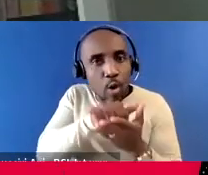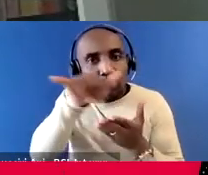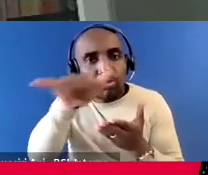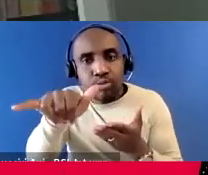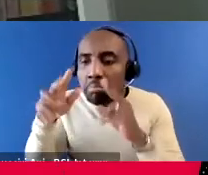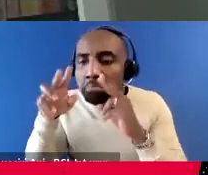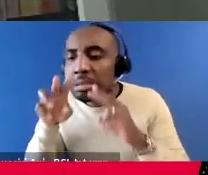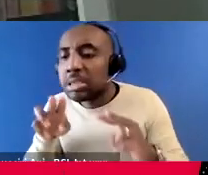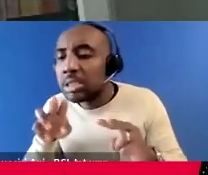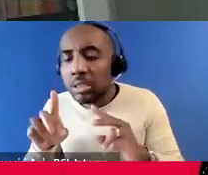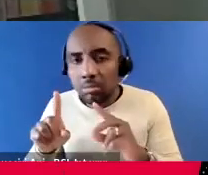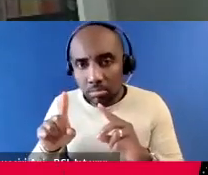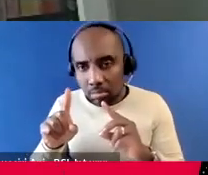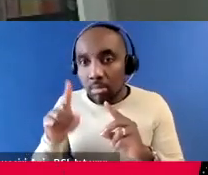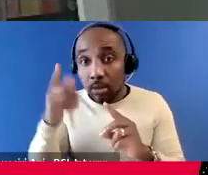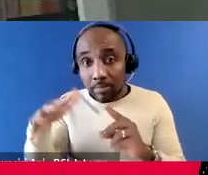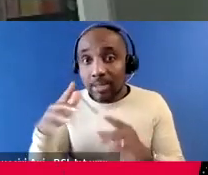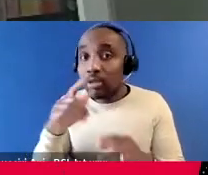those